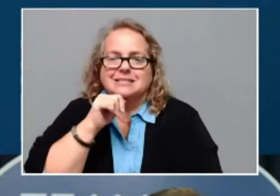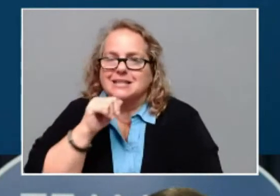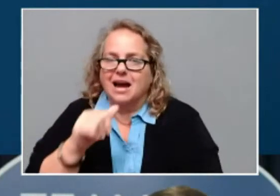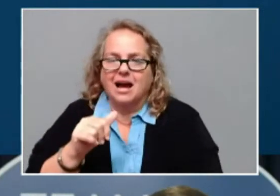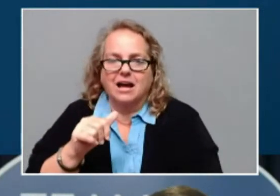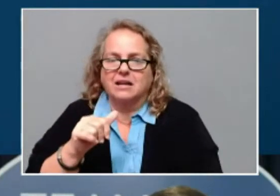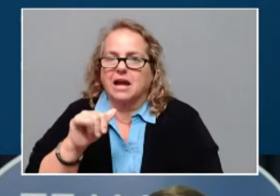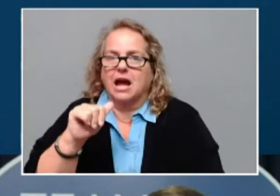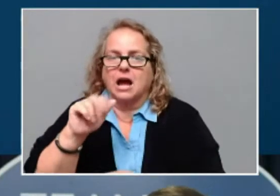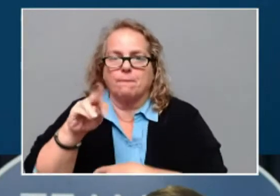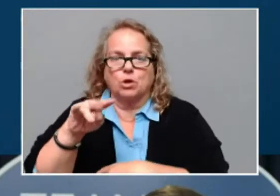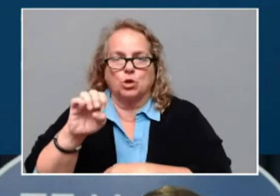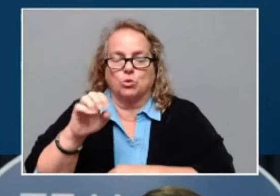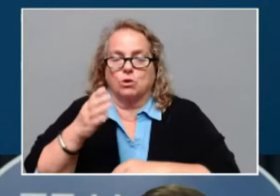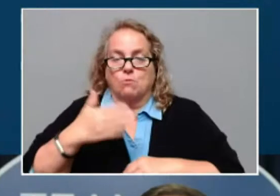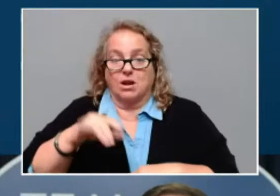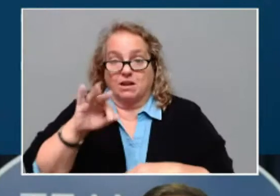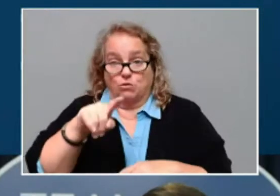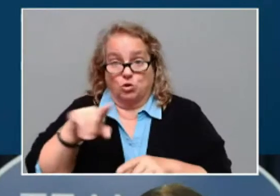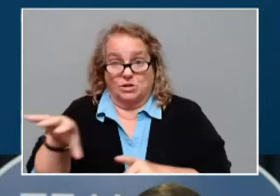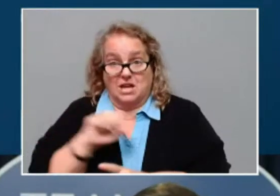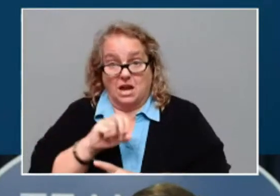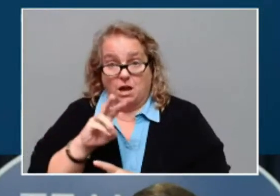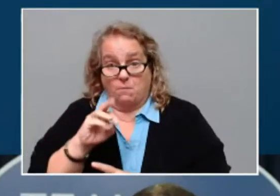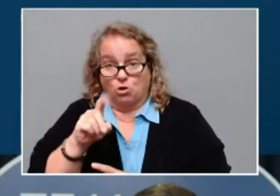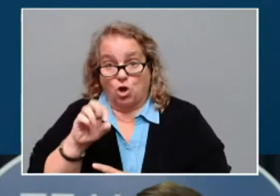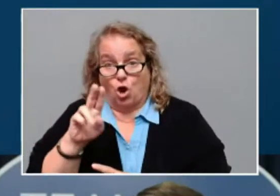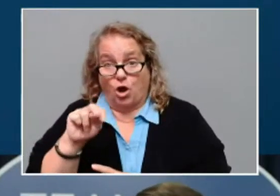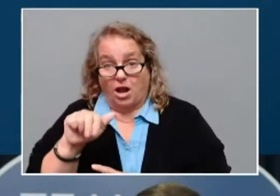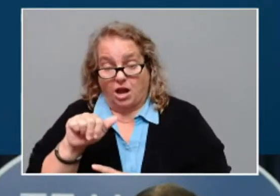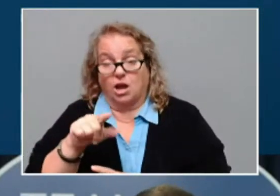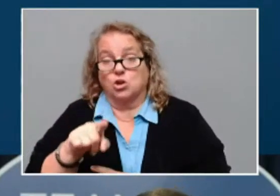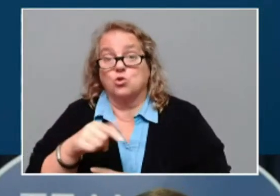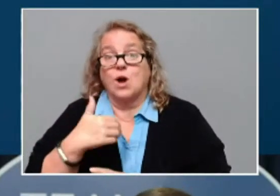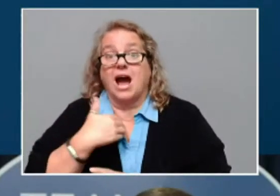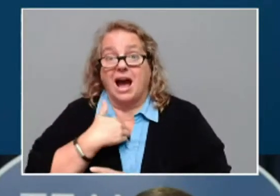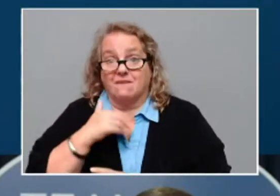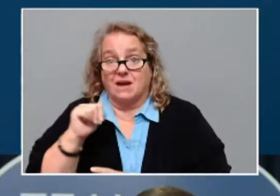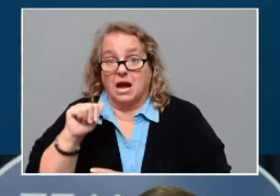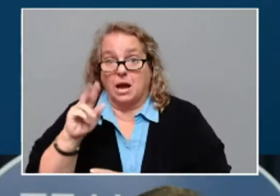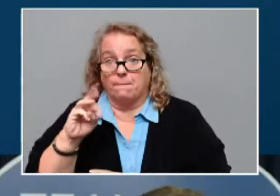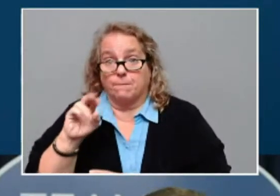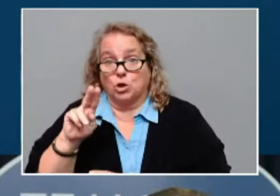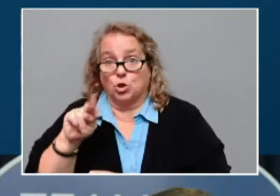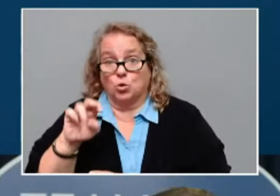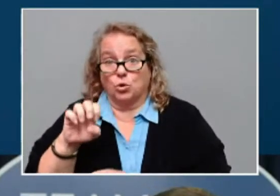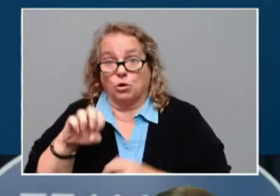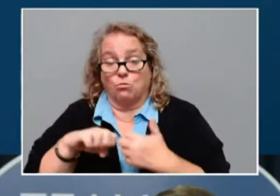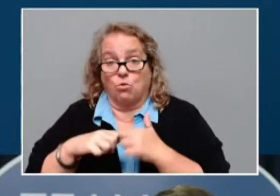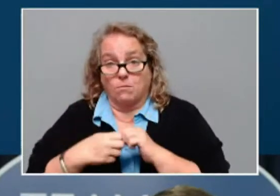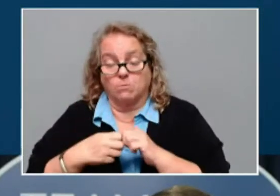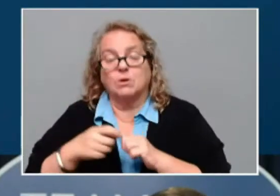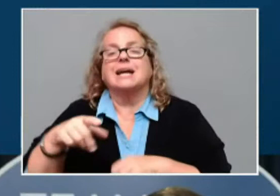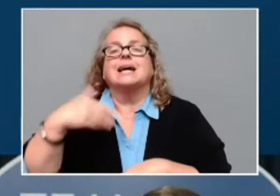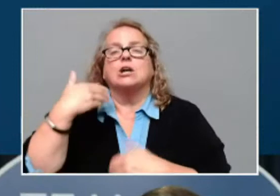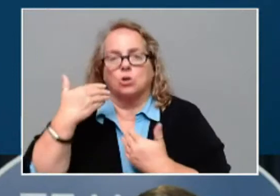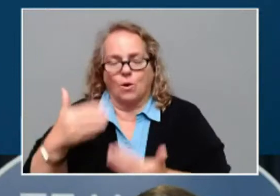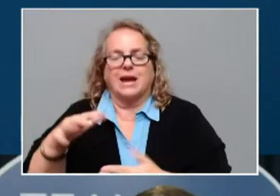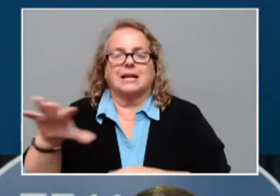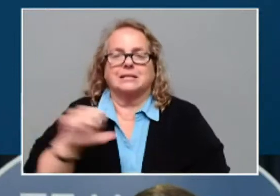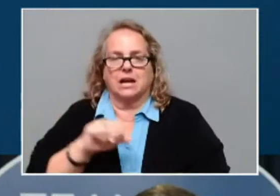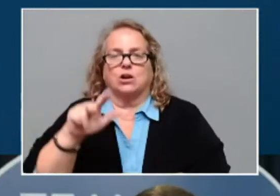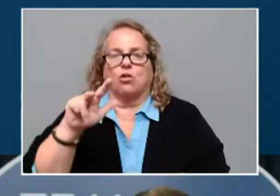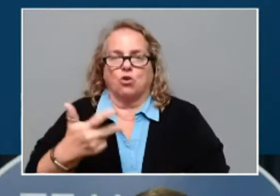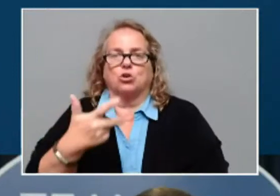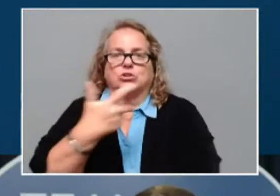you took Moderna and you're immunocompromised, you can go out and get a third shot, and you should right now. J&J, you don't have